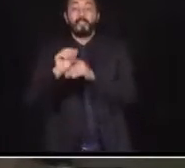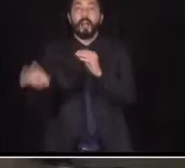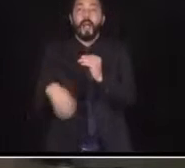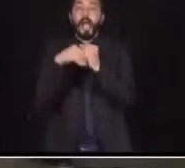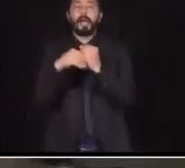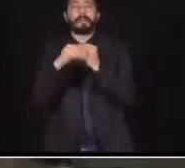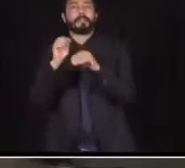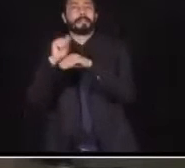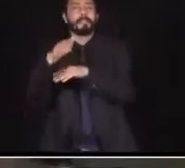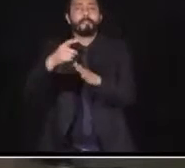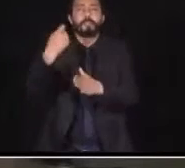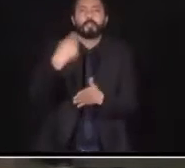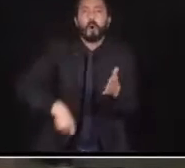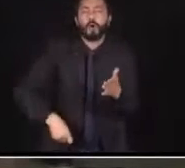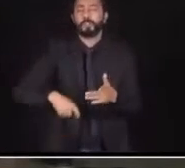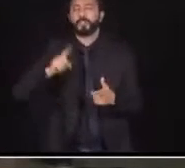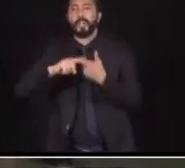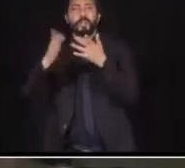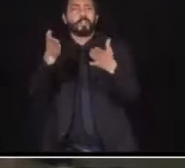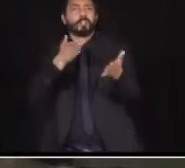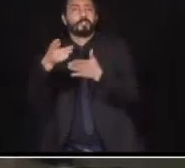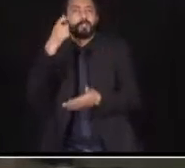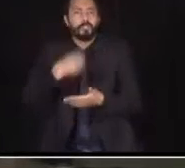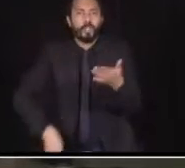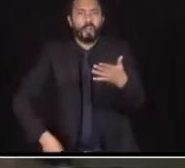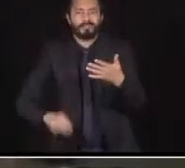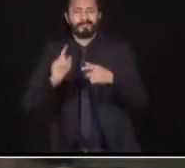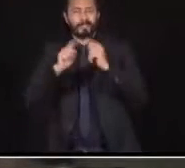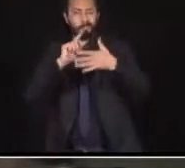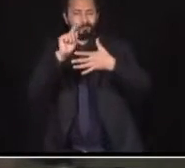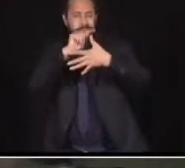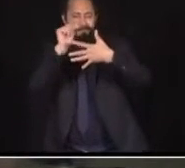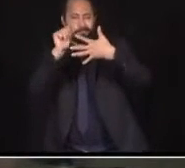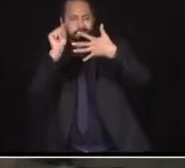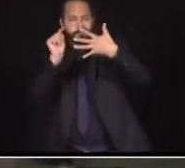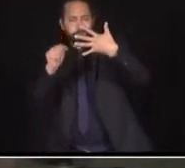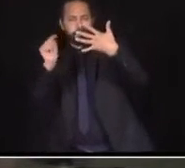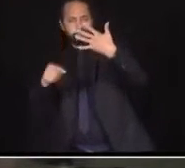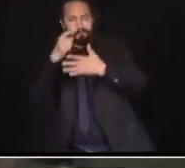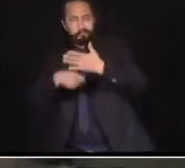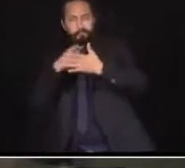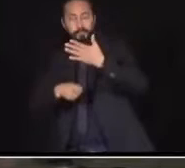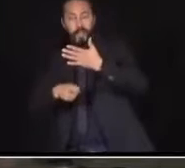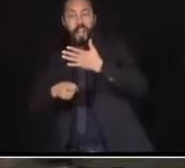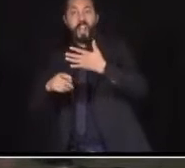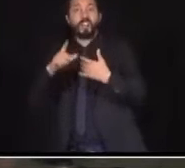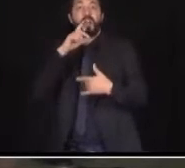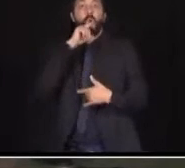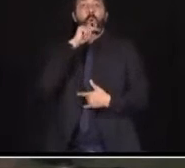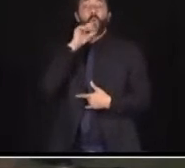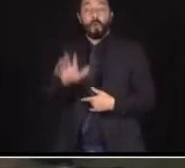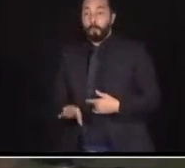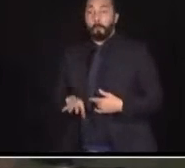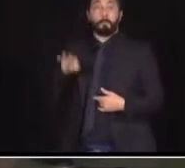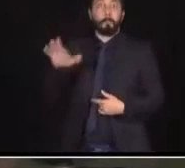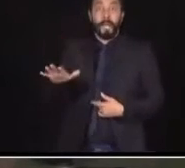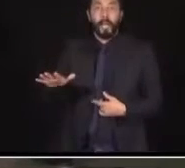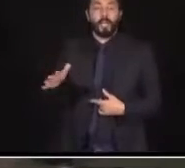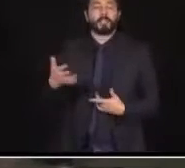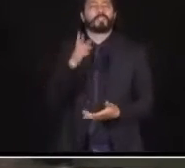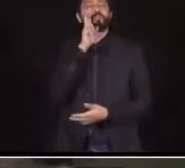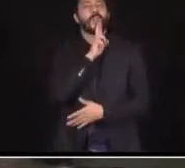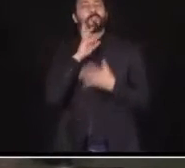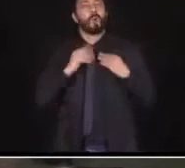service charge, and they keep tacking it on. And the poor restaurant owners are the ones holding the bag. So, you guys pitch